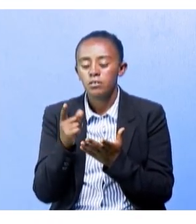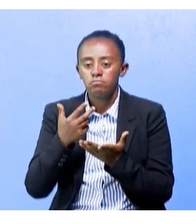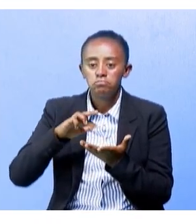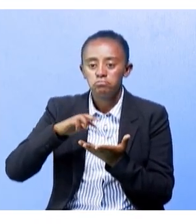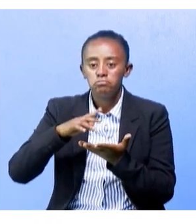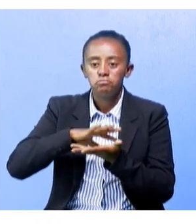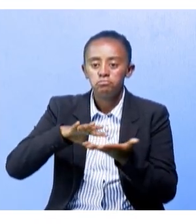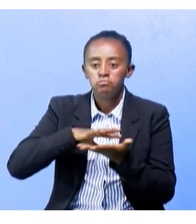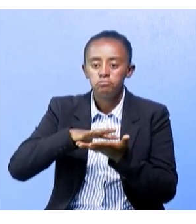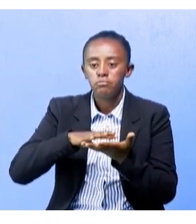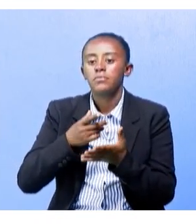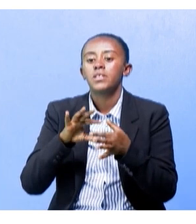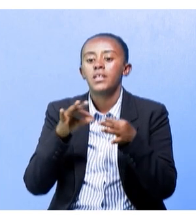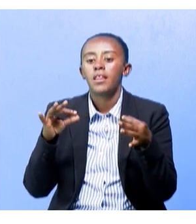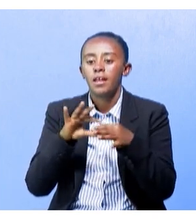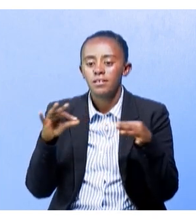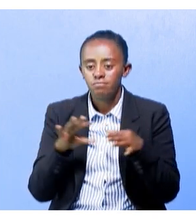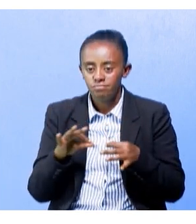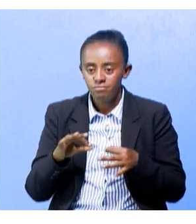Jumbled sentence.